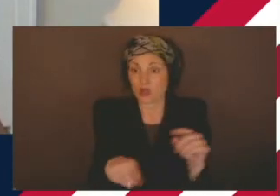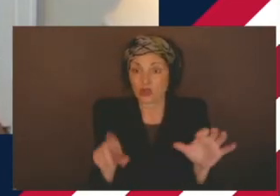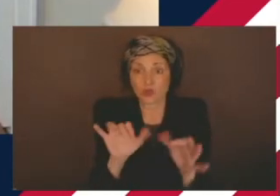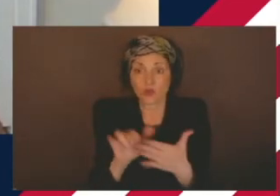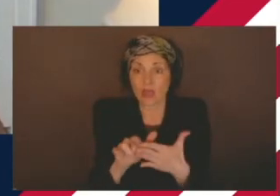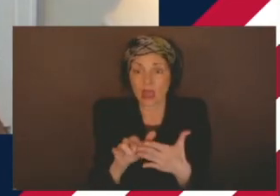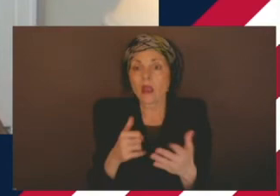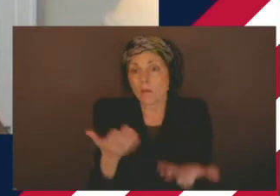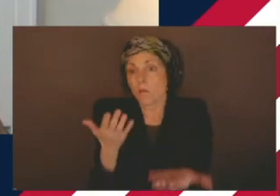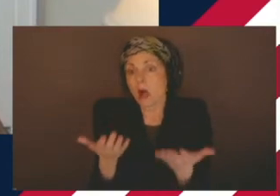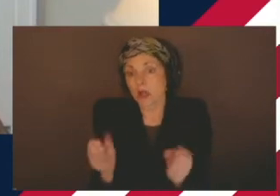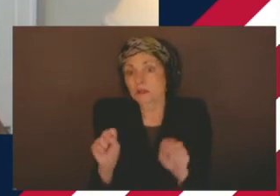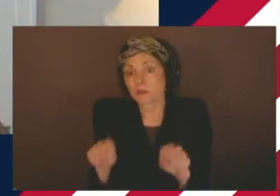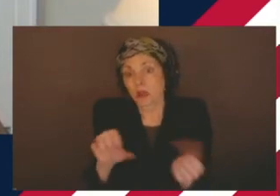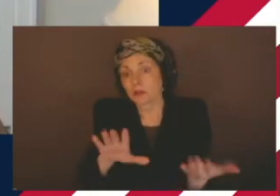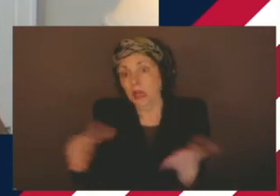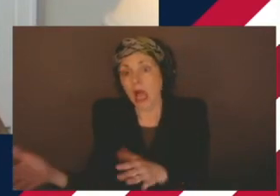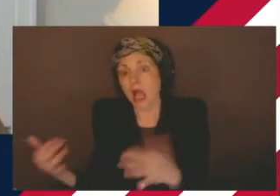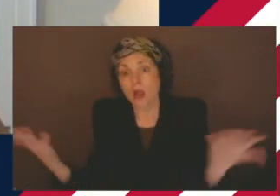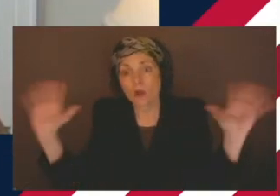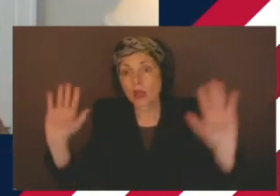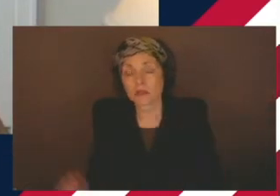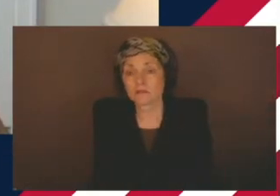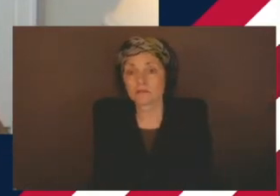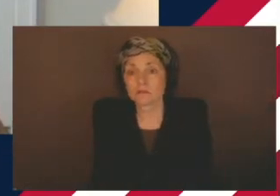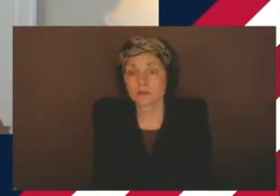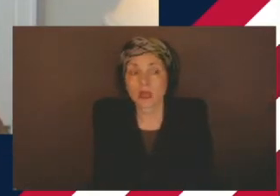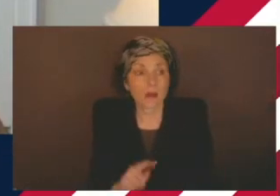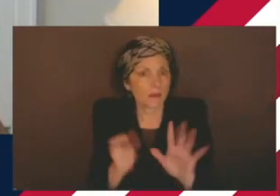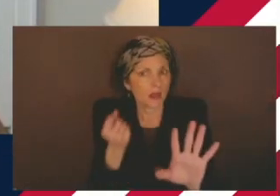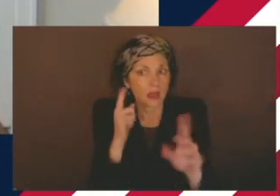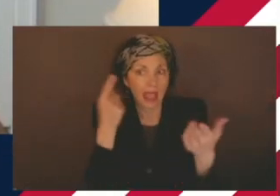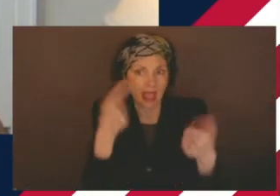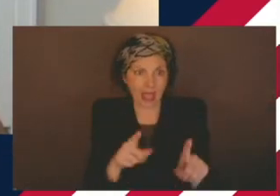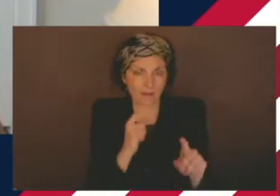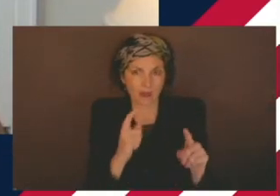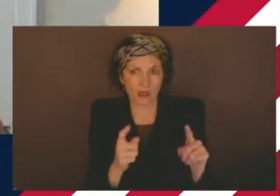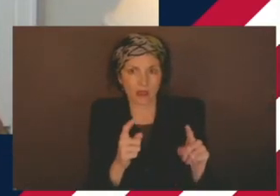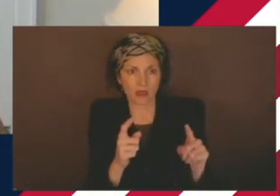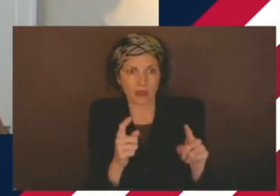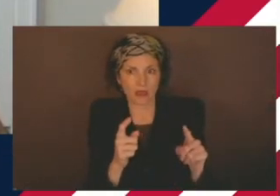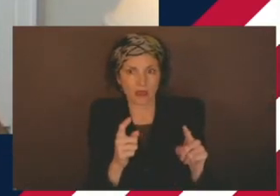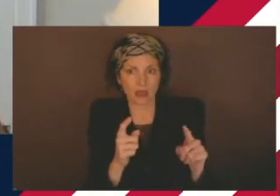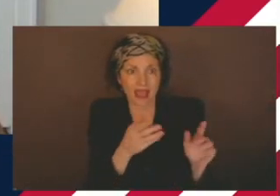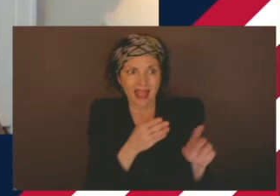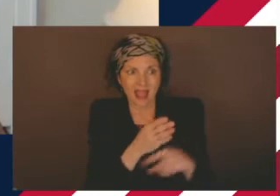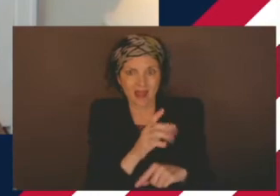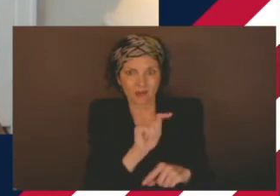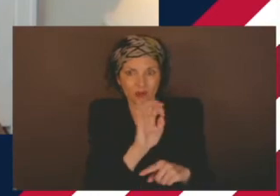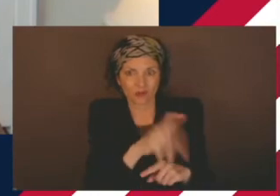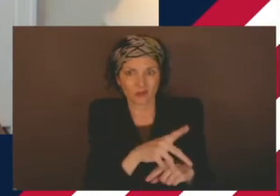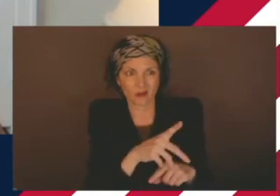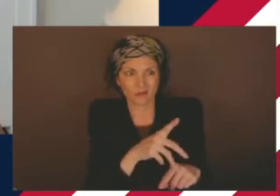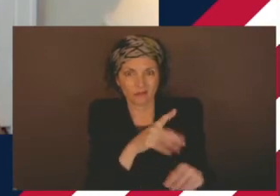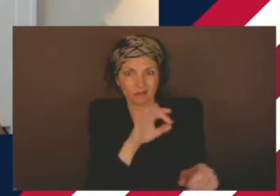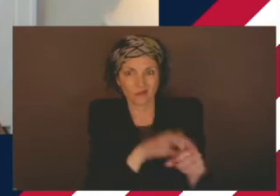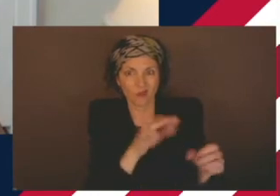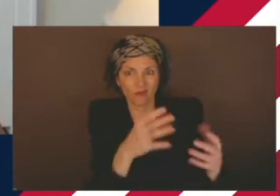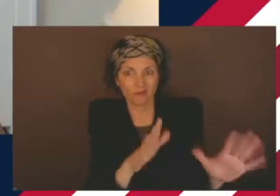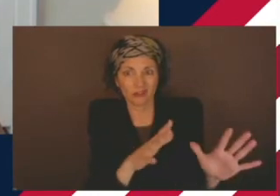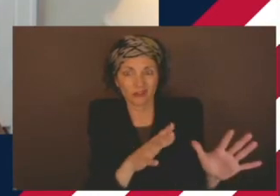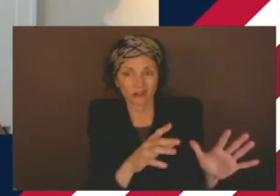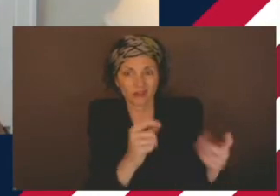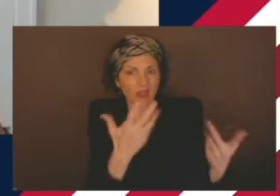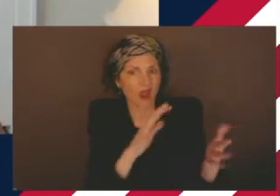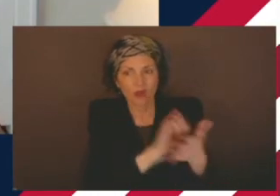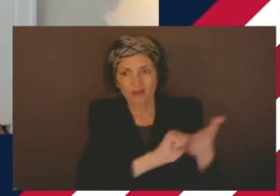first chemotherapy session, House Republicans voted to repeal the Affordable Care Act. With my healthcare and the care of millions of others at